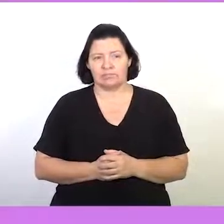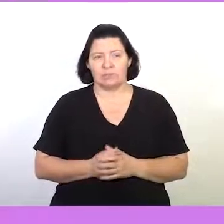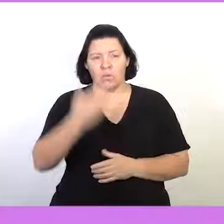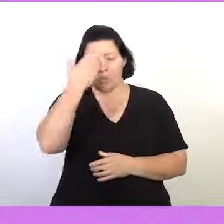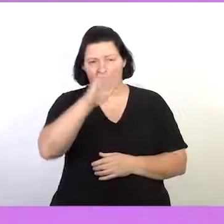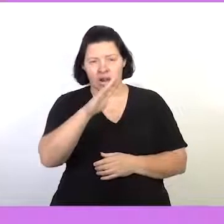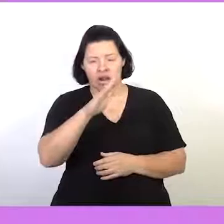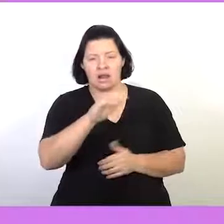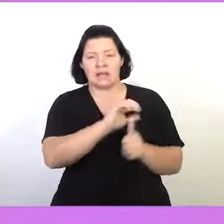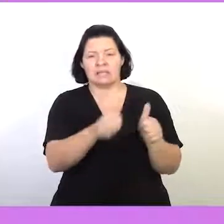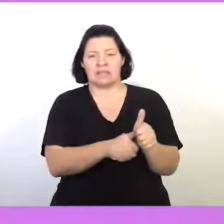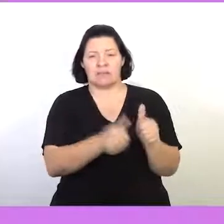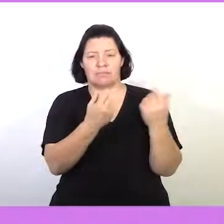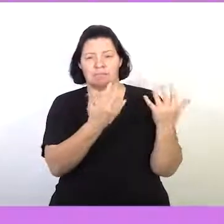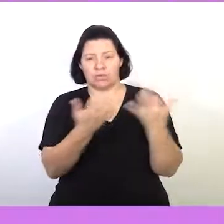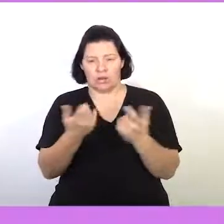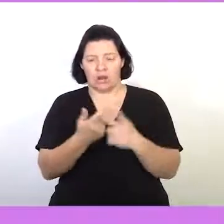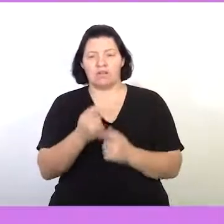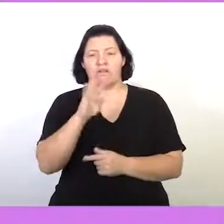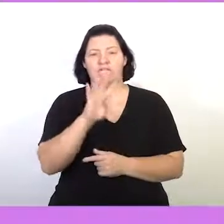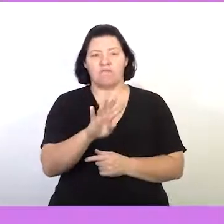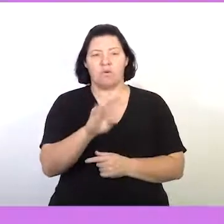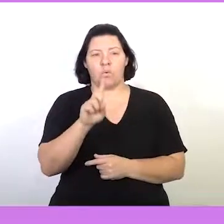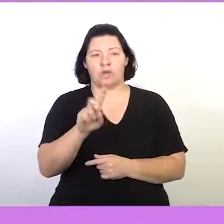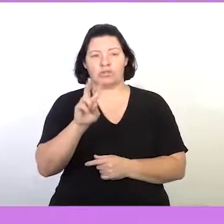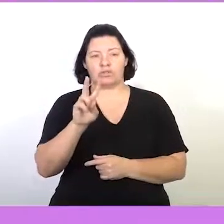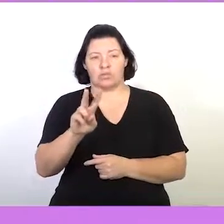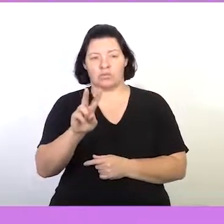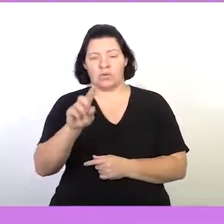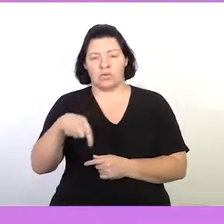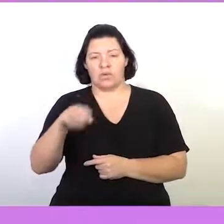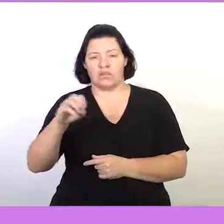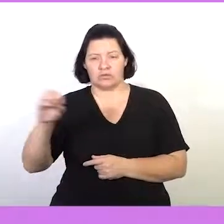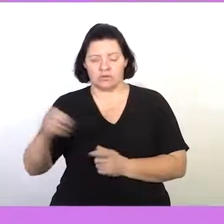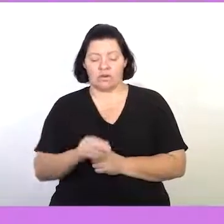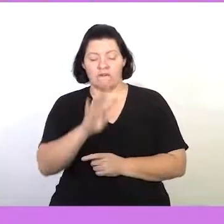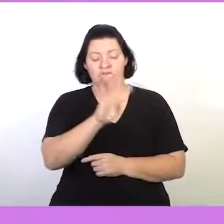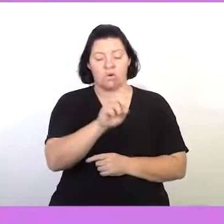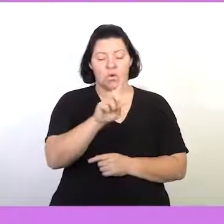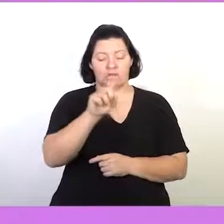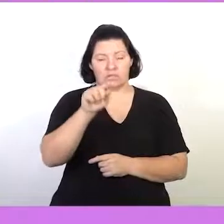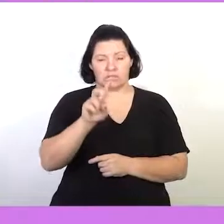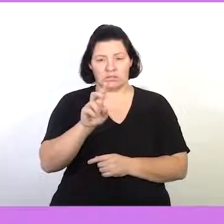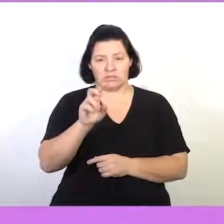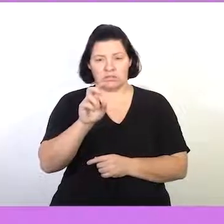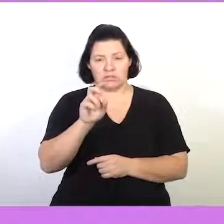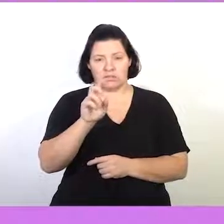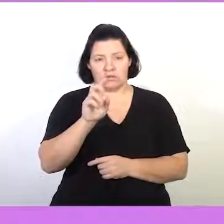right? We know the subtotal is 412,000. So therefore, I'll take my